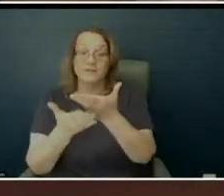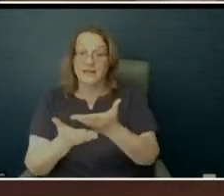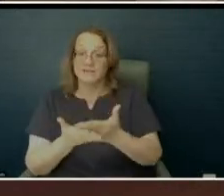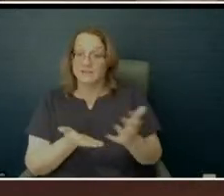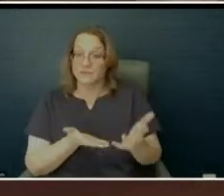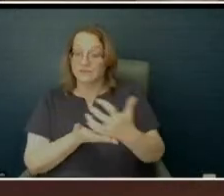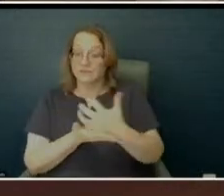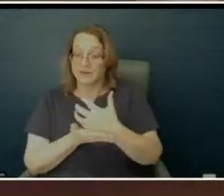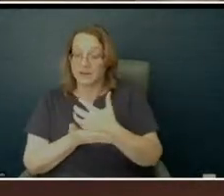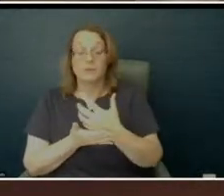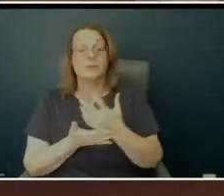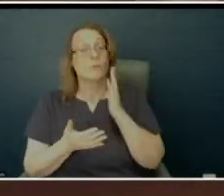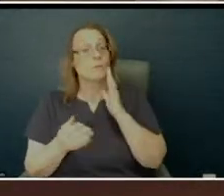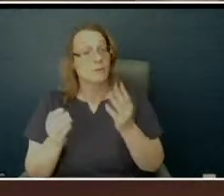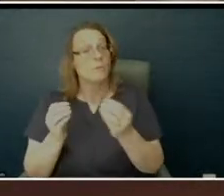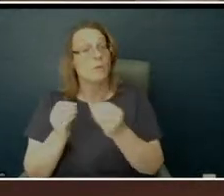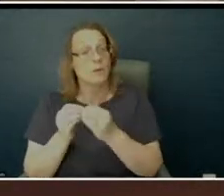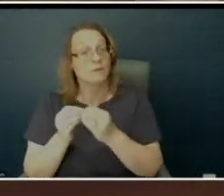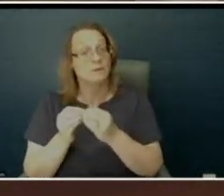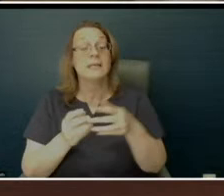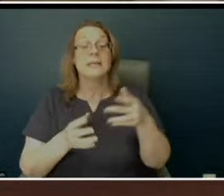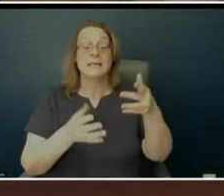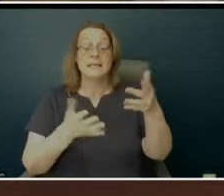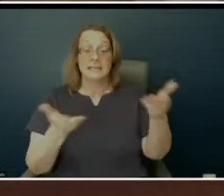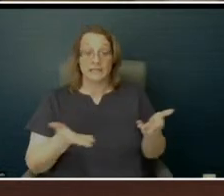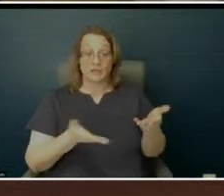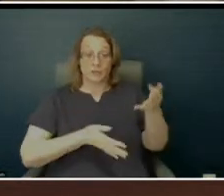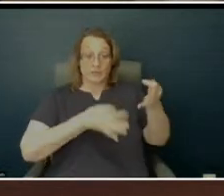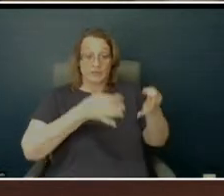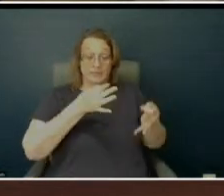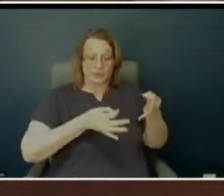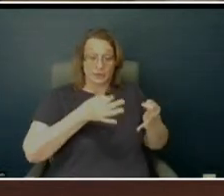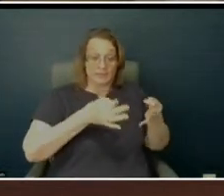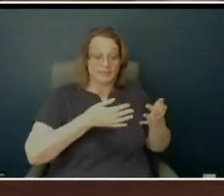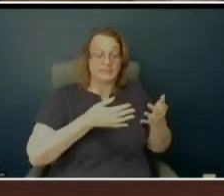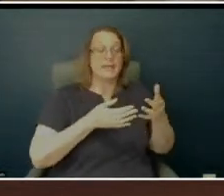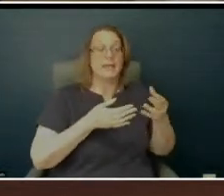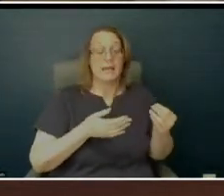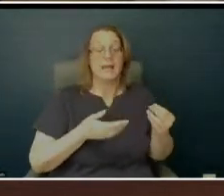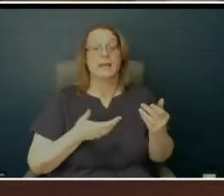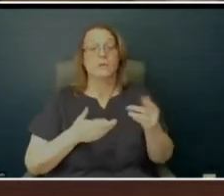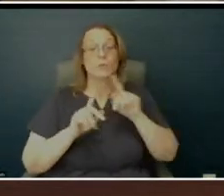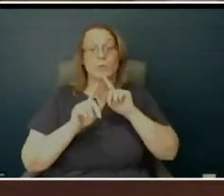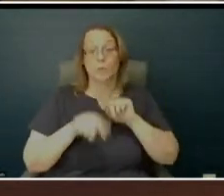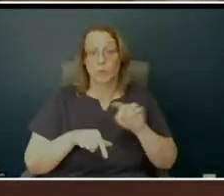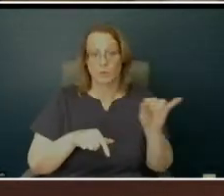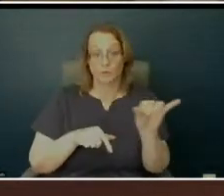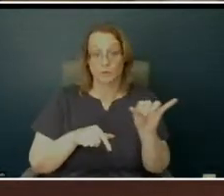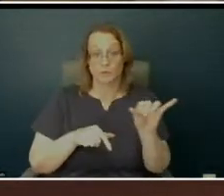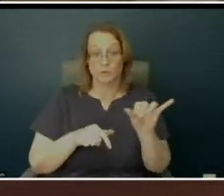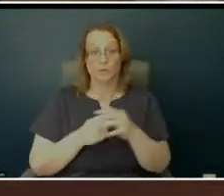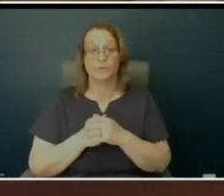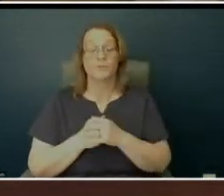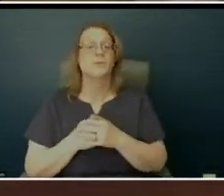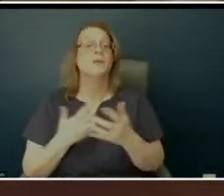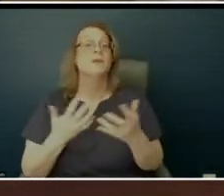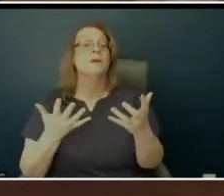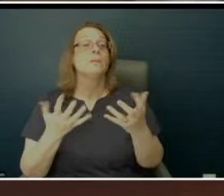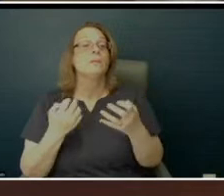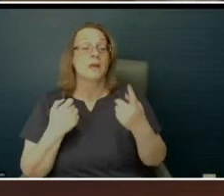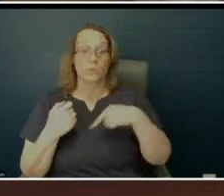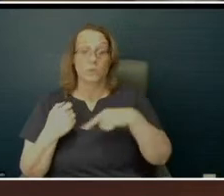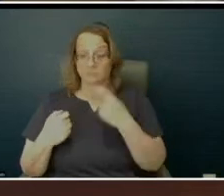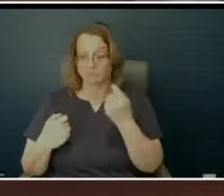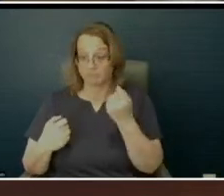in our hearings and in our report. But I'd like to take just a moment to put everything we've seen in context. We have already